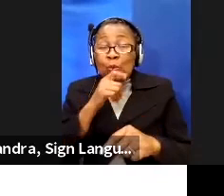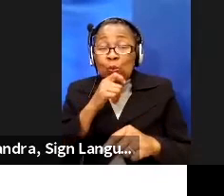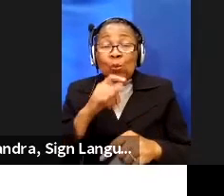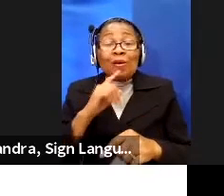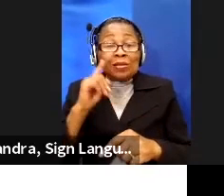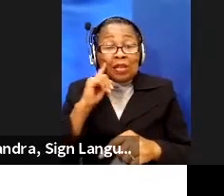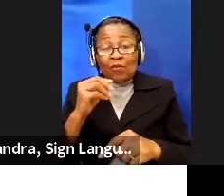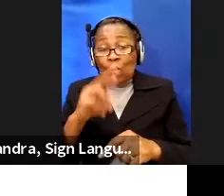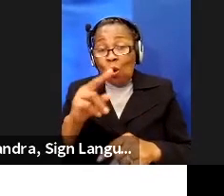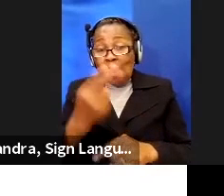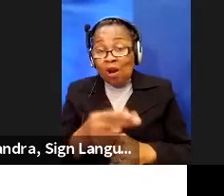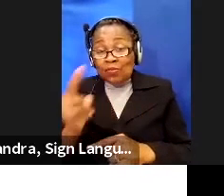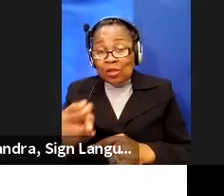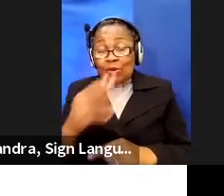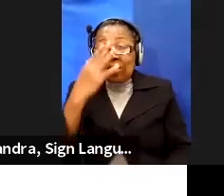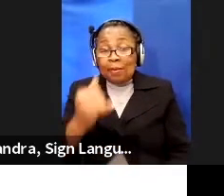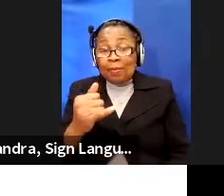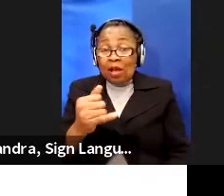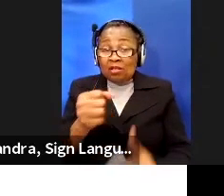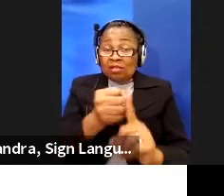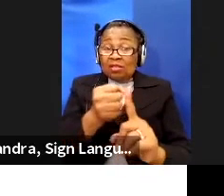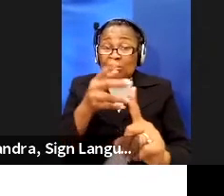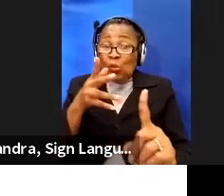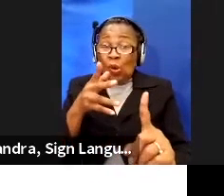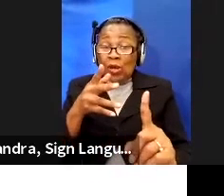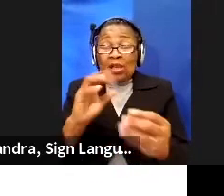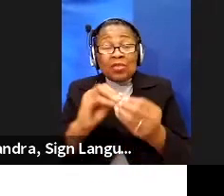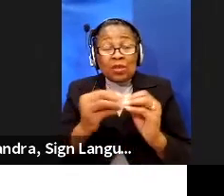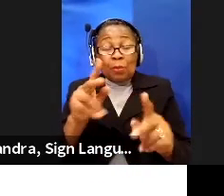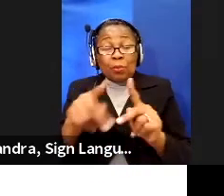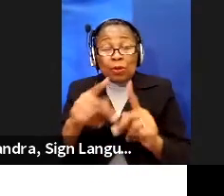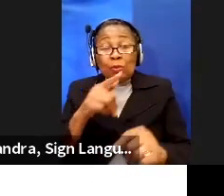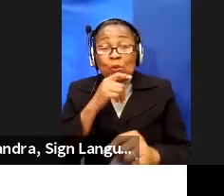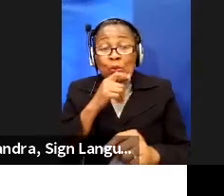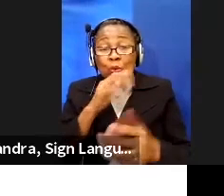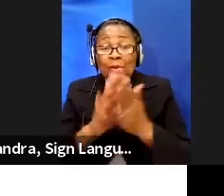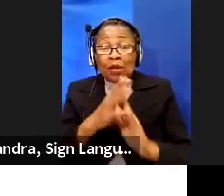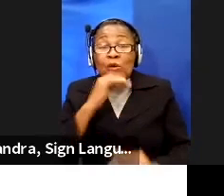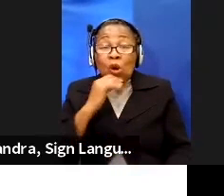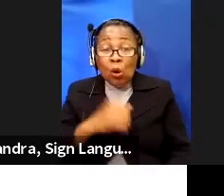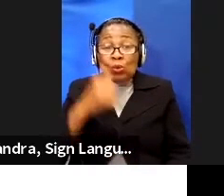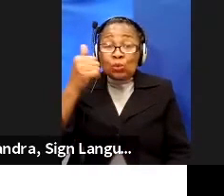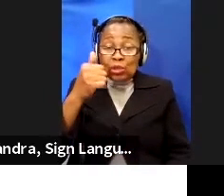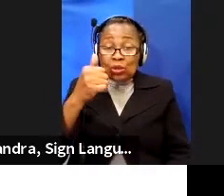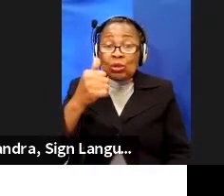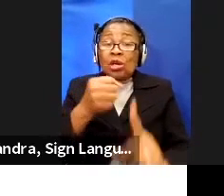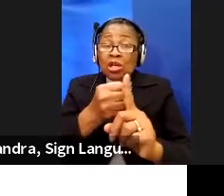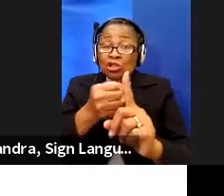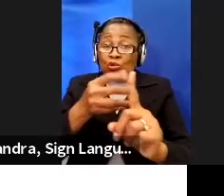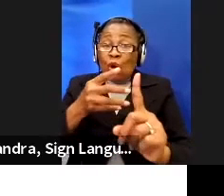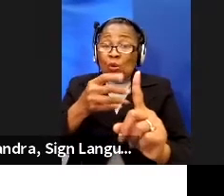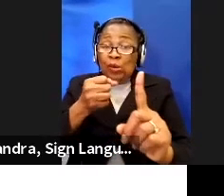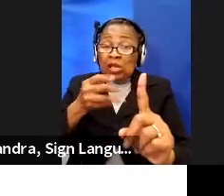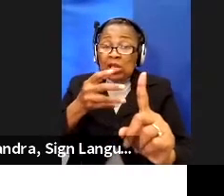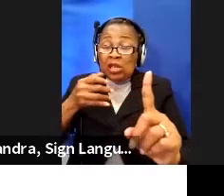hearing because it's growing. The number of patrons that are getting older are growing, and that means we